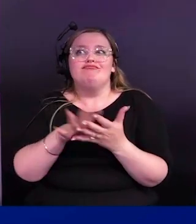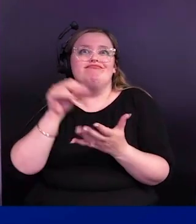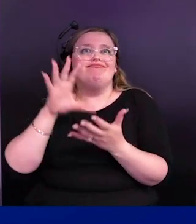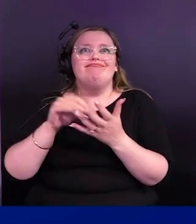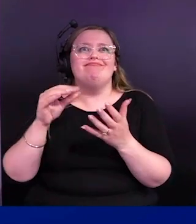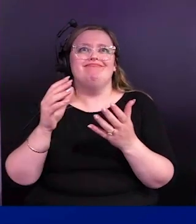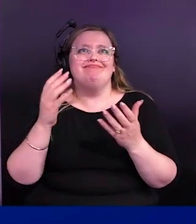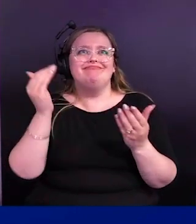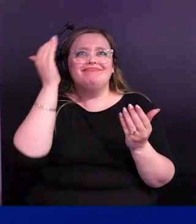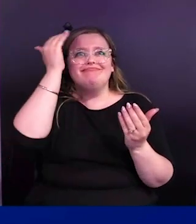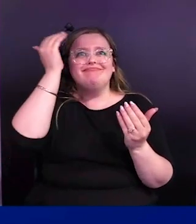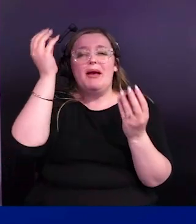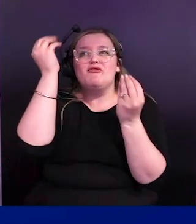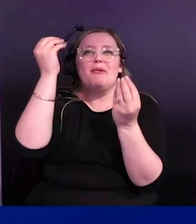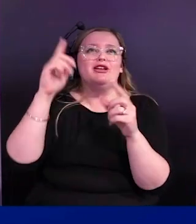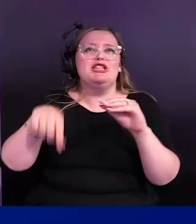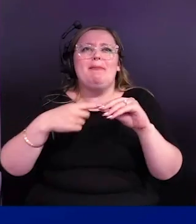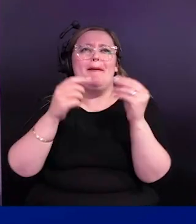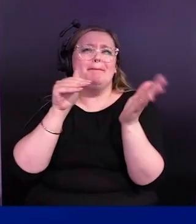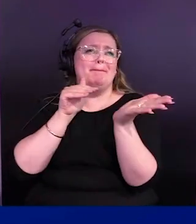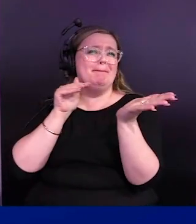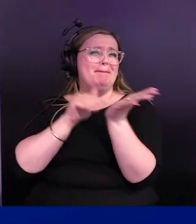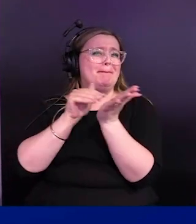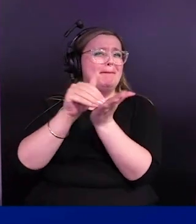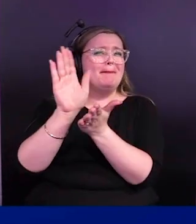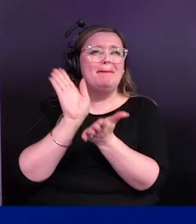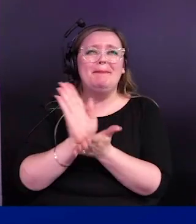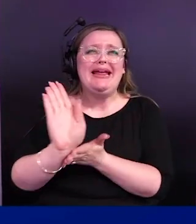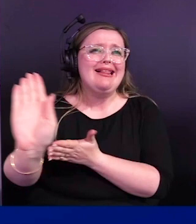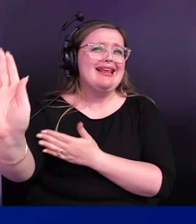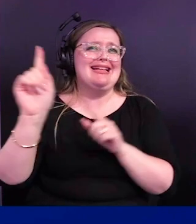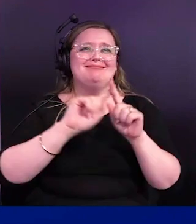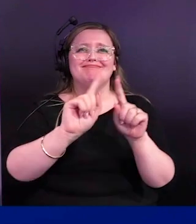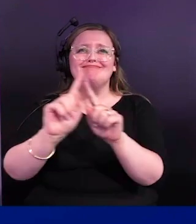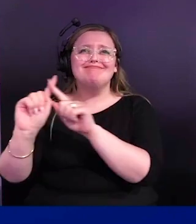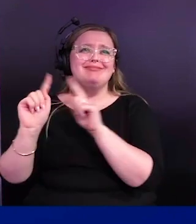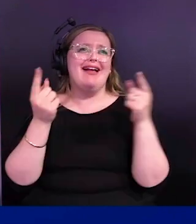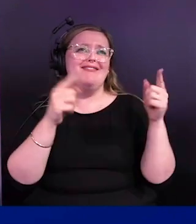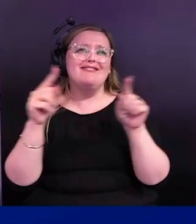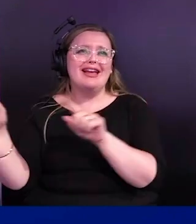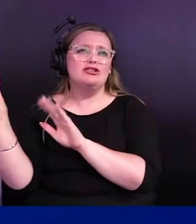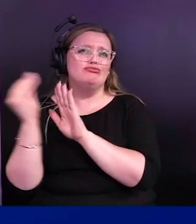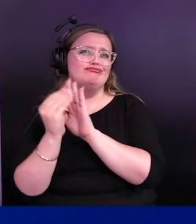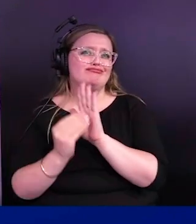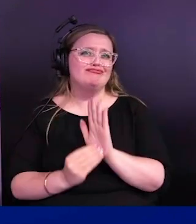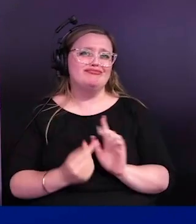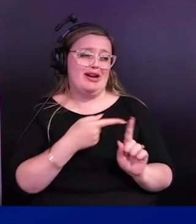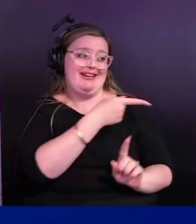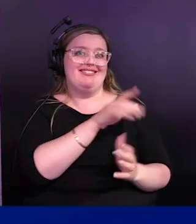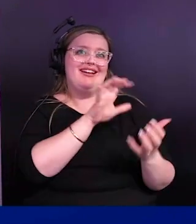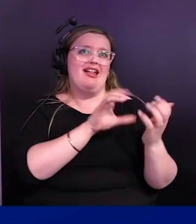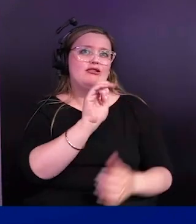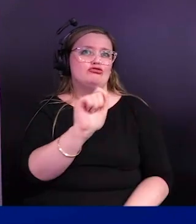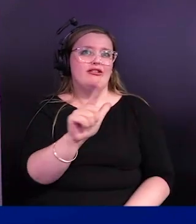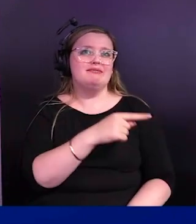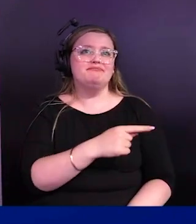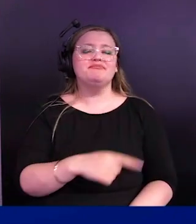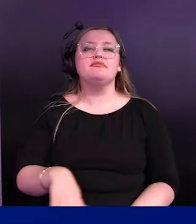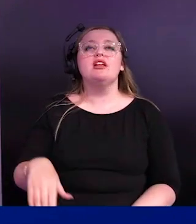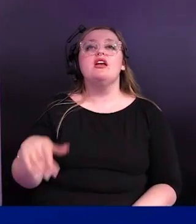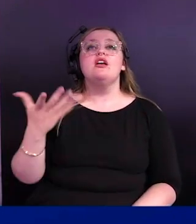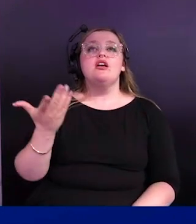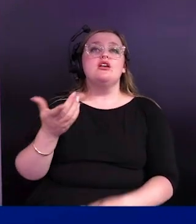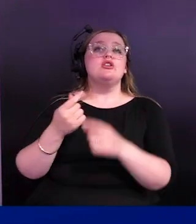CloudTrail events that they may have recorded about their account activity. So let's take a closer look. So dashboards is